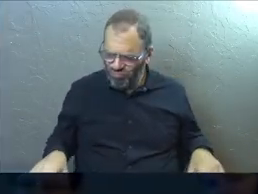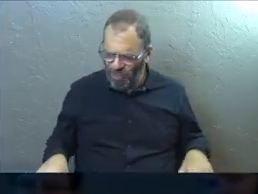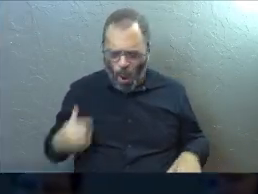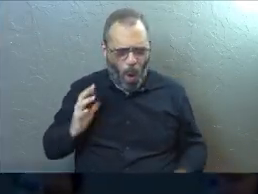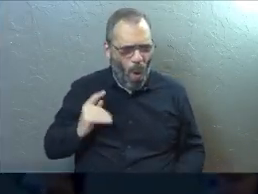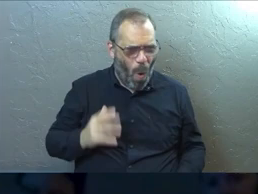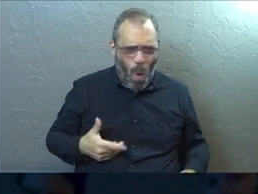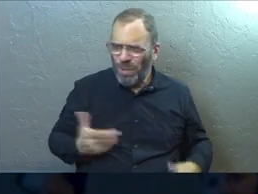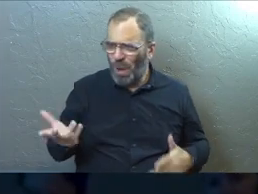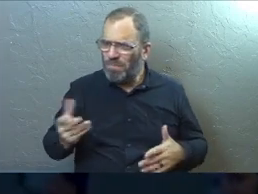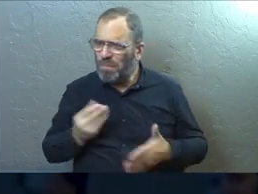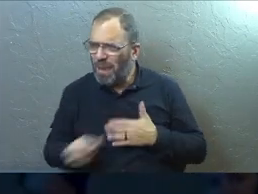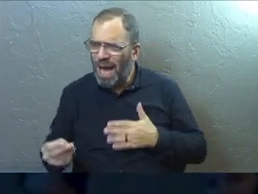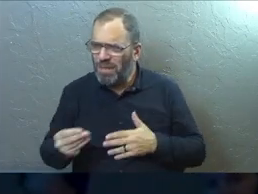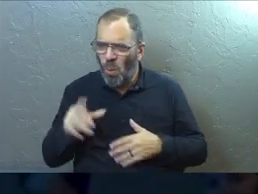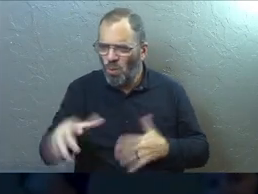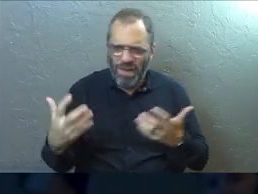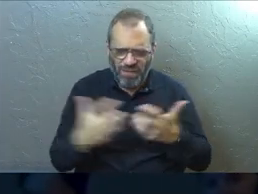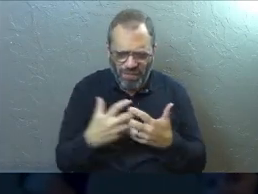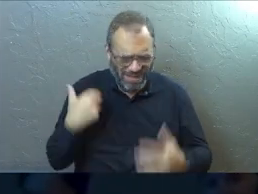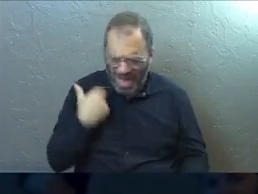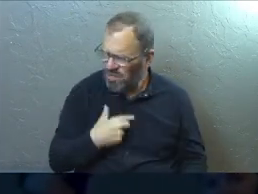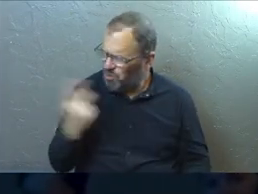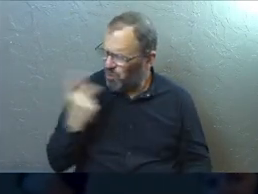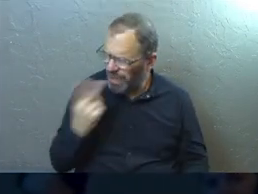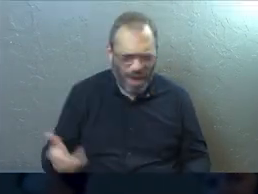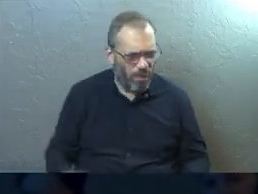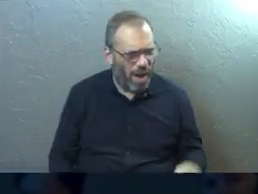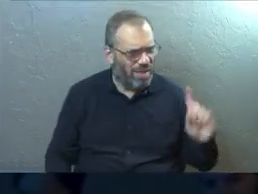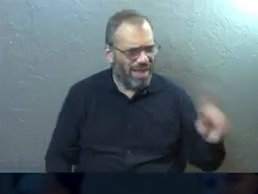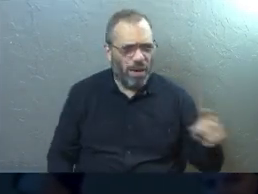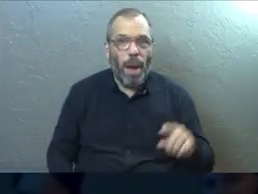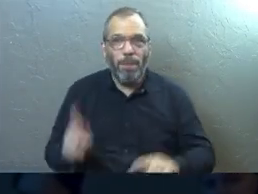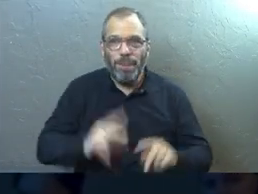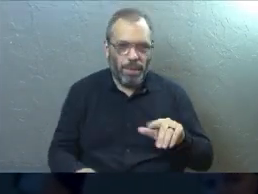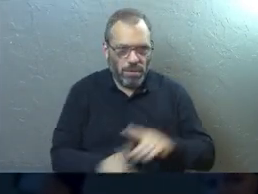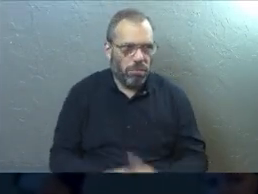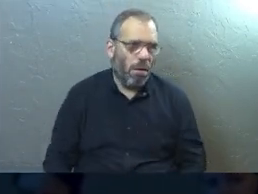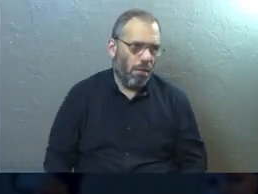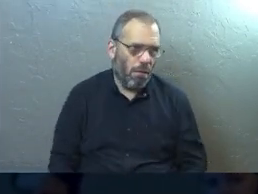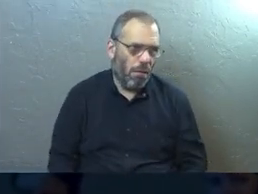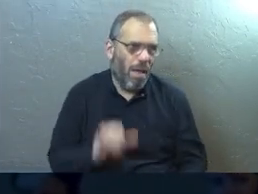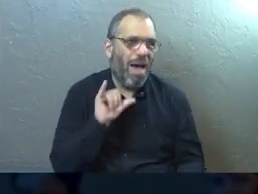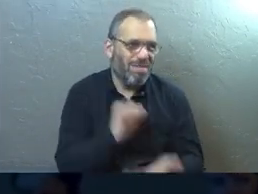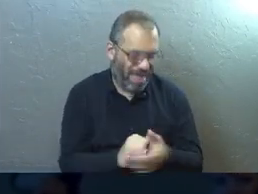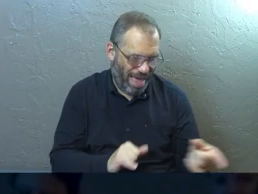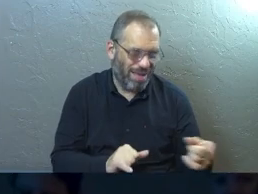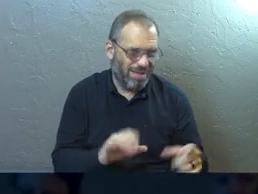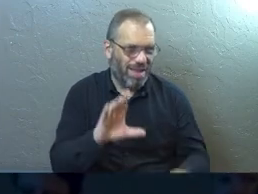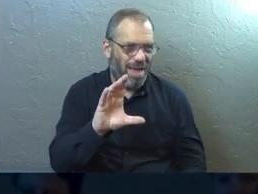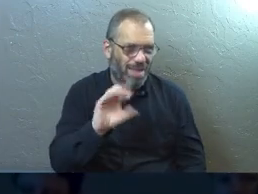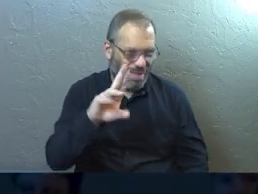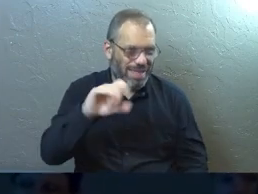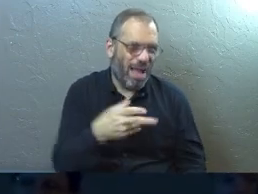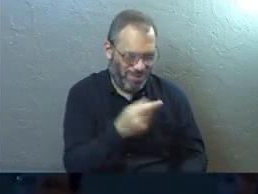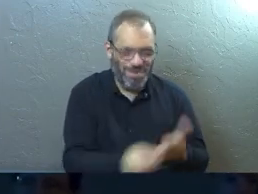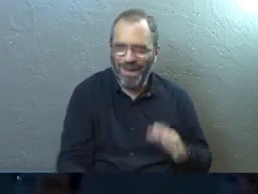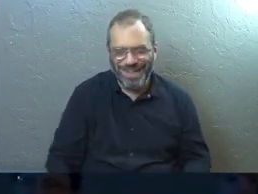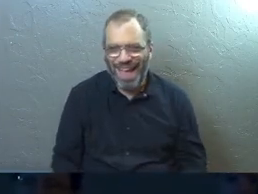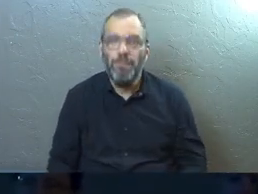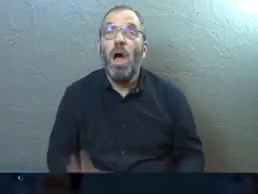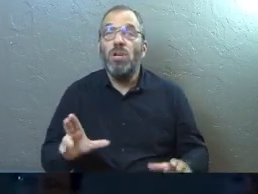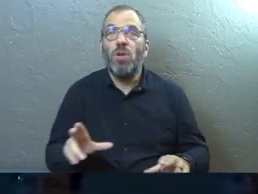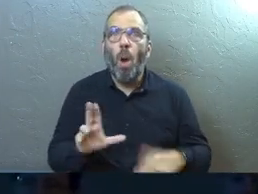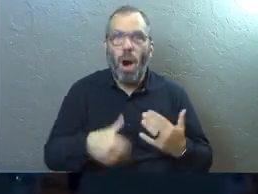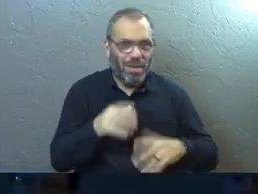the most. And we're like, so what couch is us? You know what I mean? Like what couch, when people come over, they're gonna go, that's of course the couch that you guys bought. You know what I mean? So